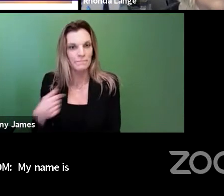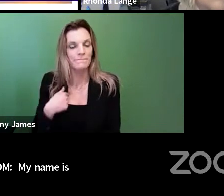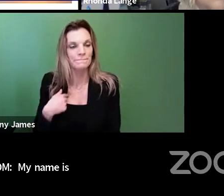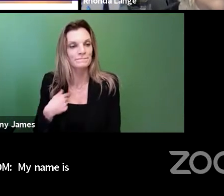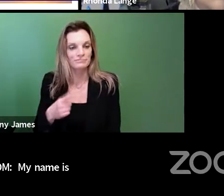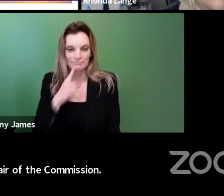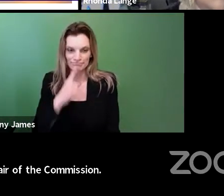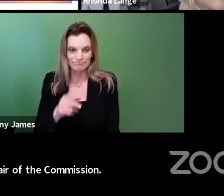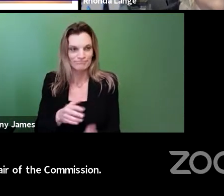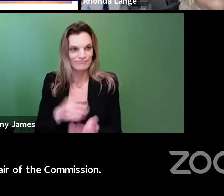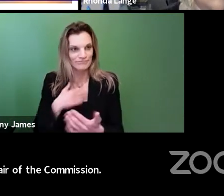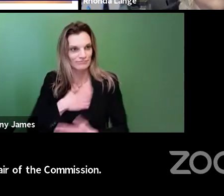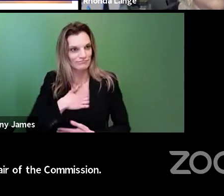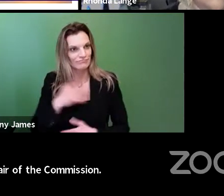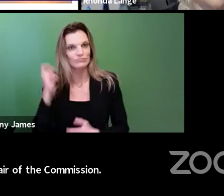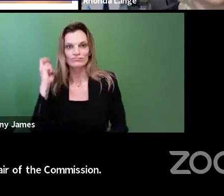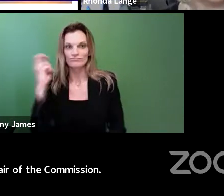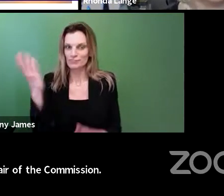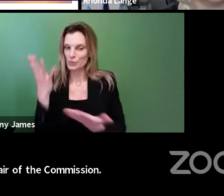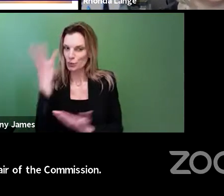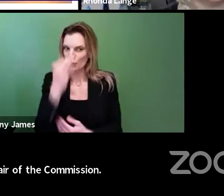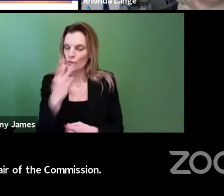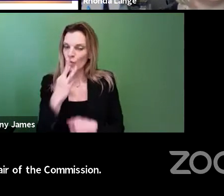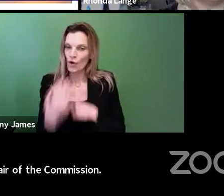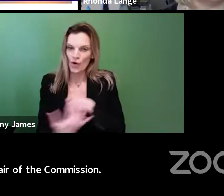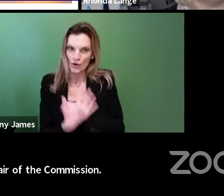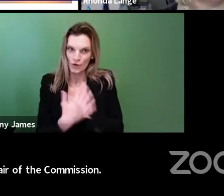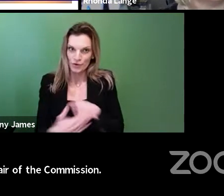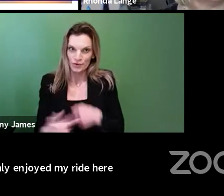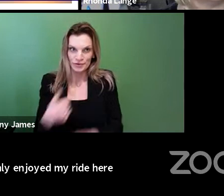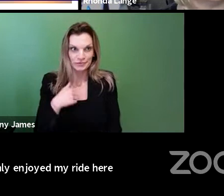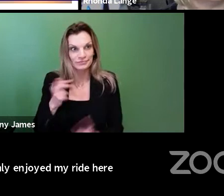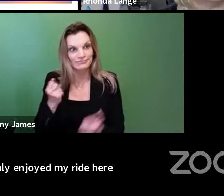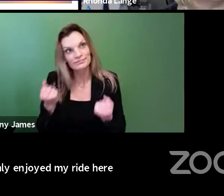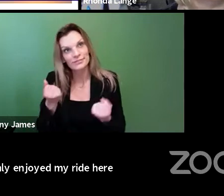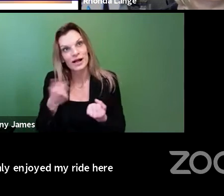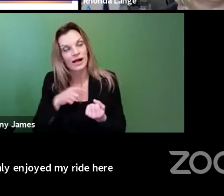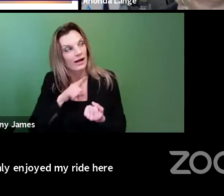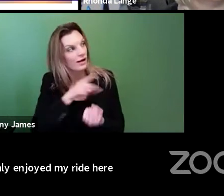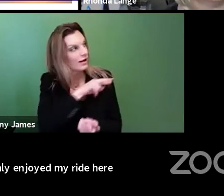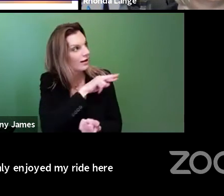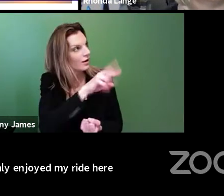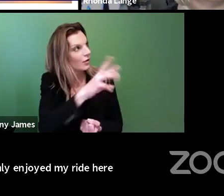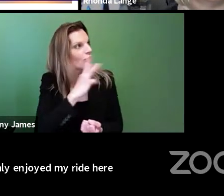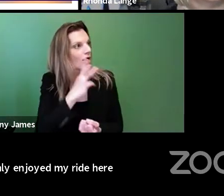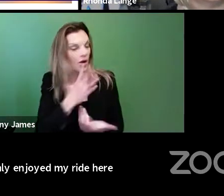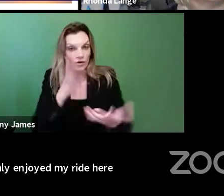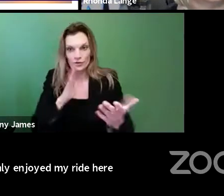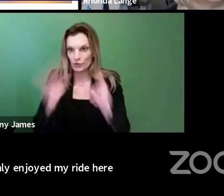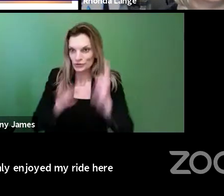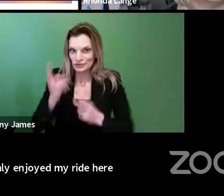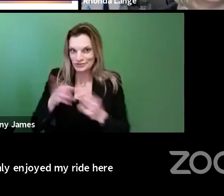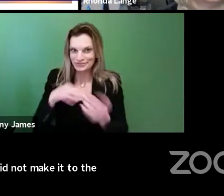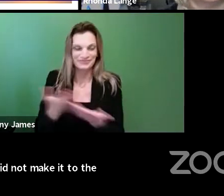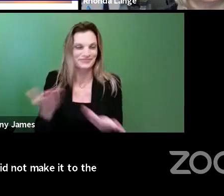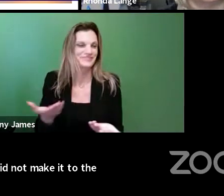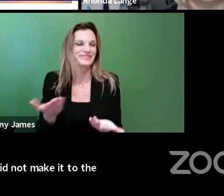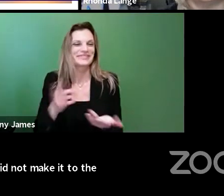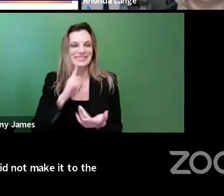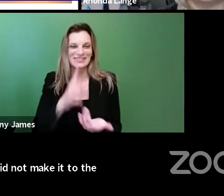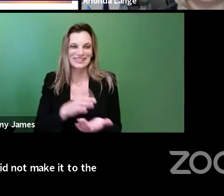Thoroughly enjoyed my ride here and seeing the water. I almost did not make it to the meeting because I love sitting by water. So it's so very good to